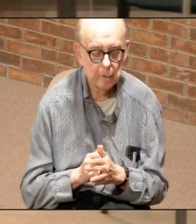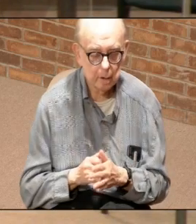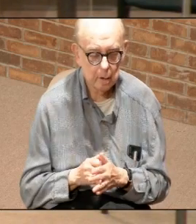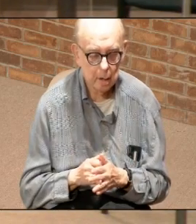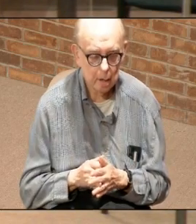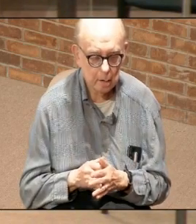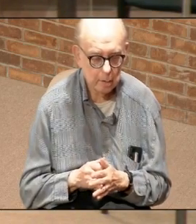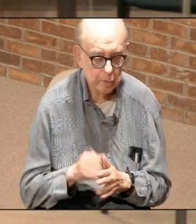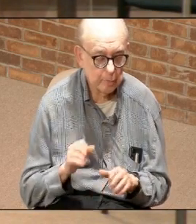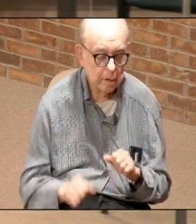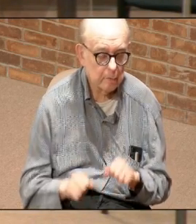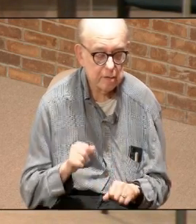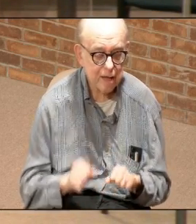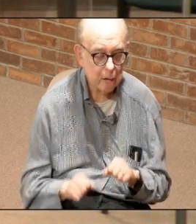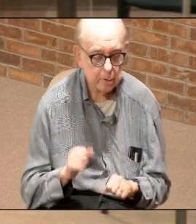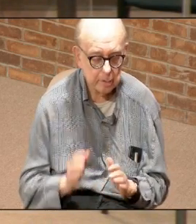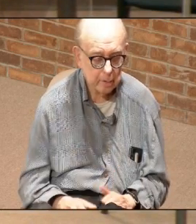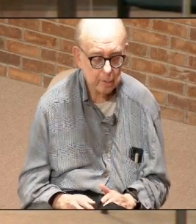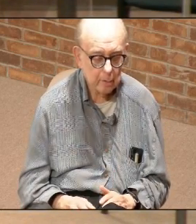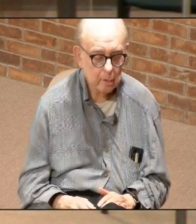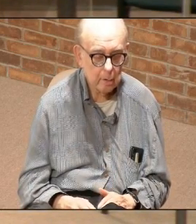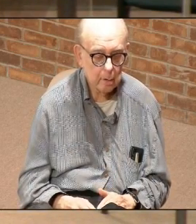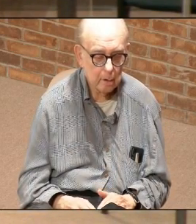a doubter.